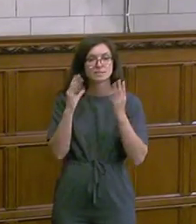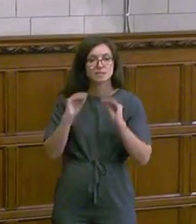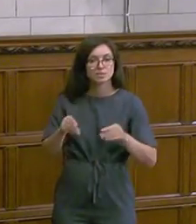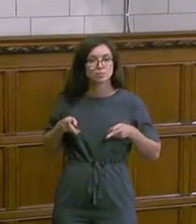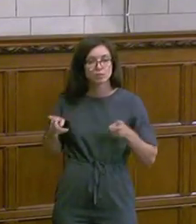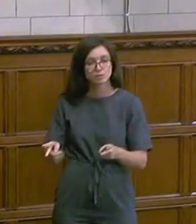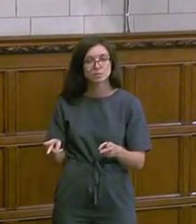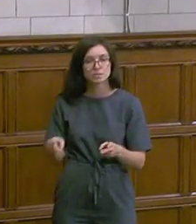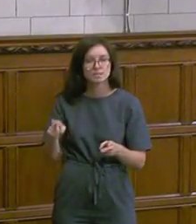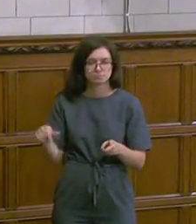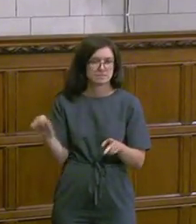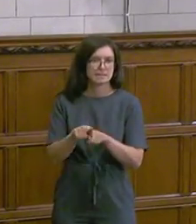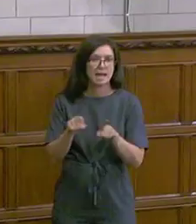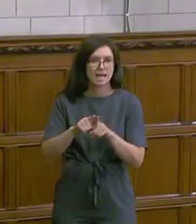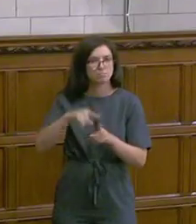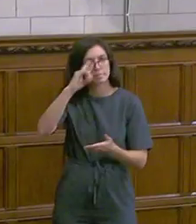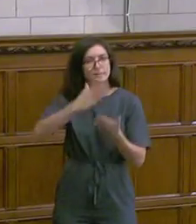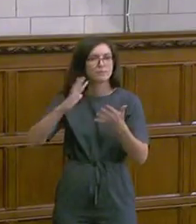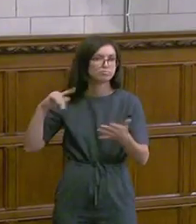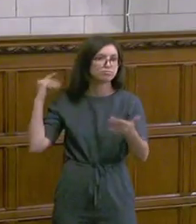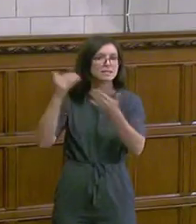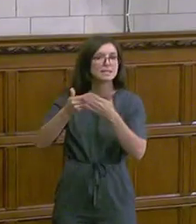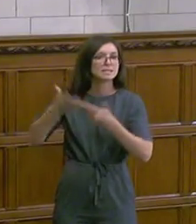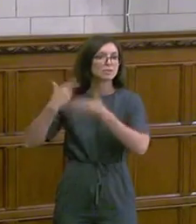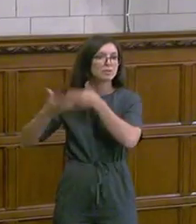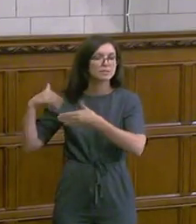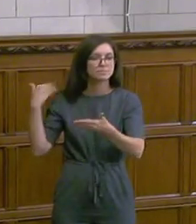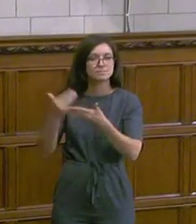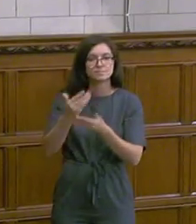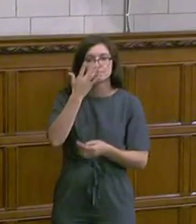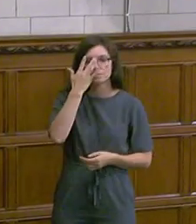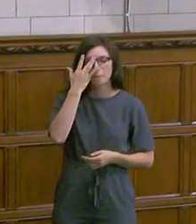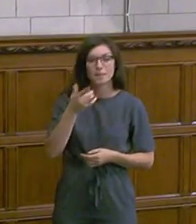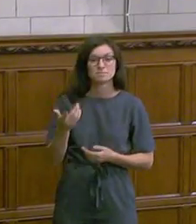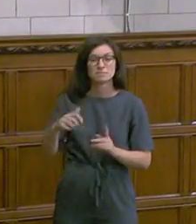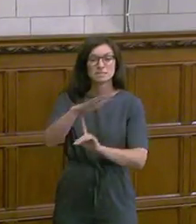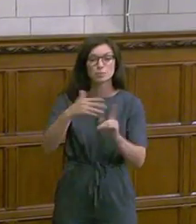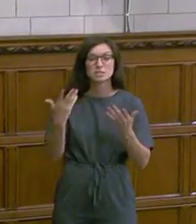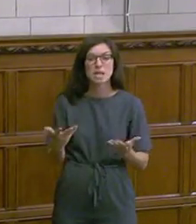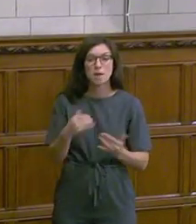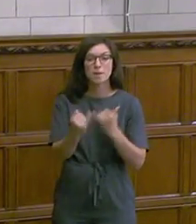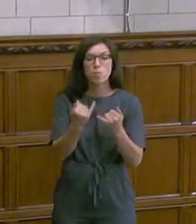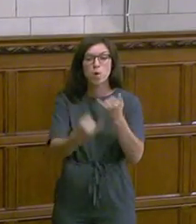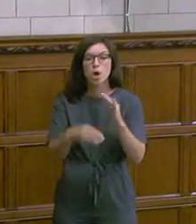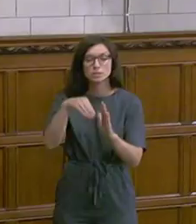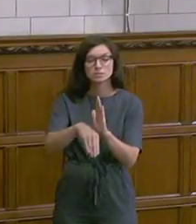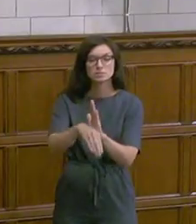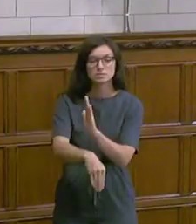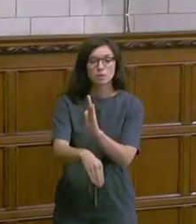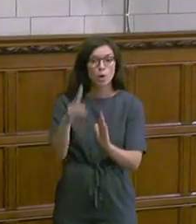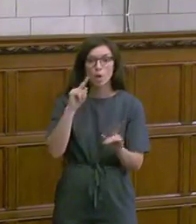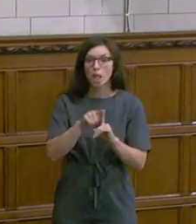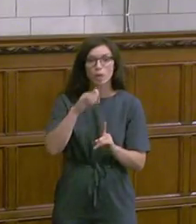the deaf community and many colleagues here is not only that the situation is deteriorating, but that it is looking unlikely